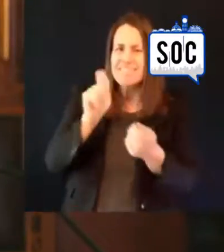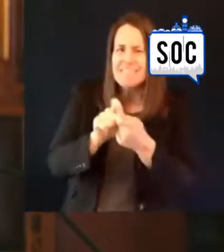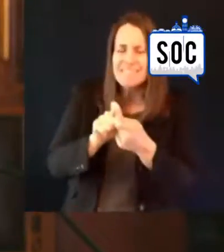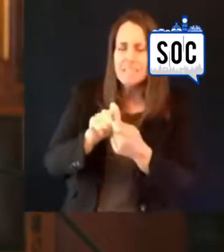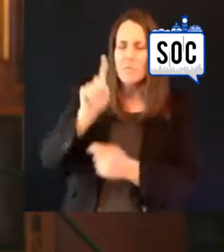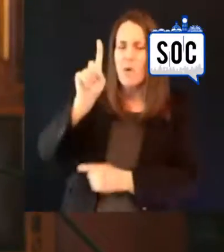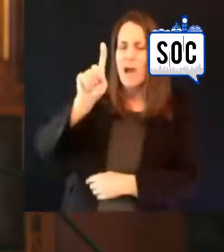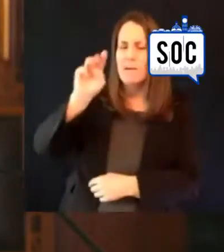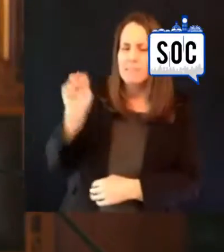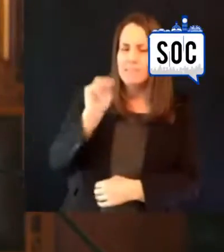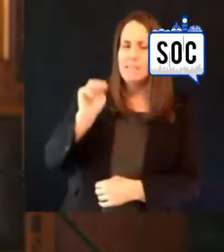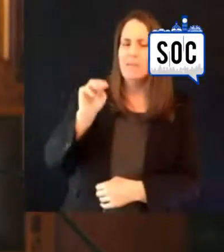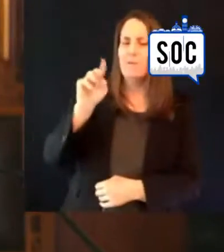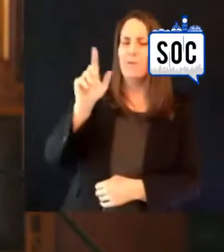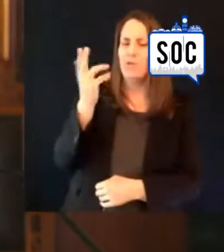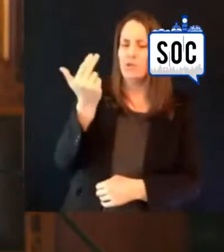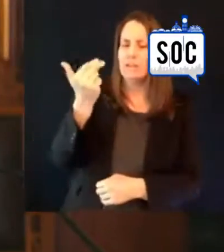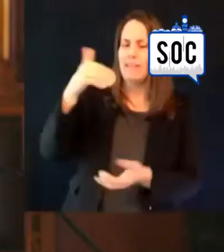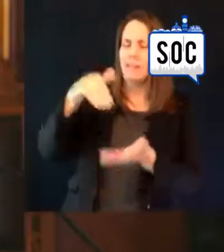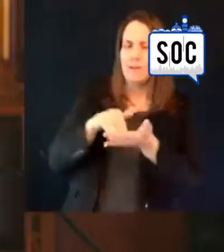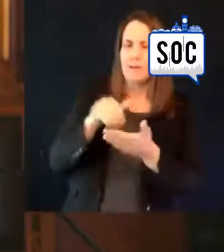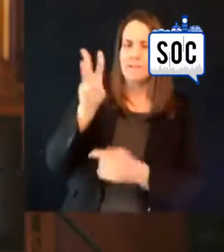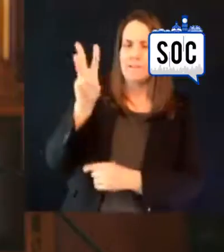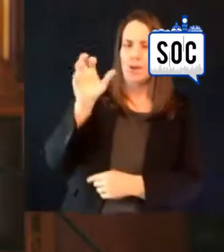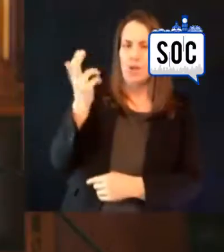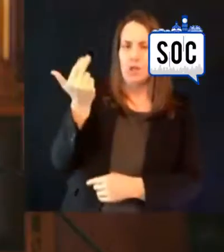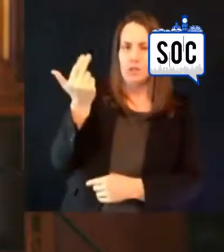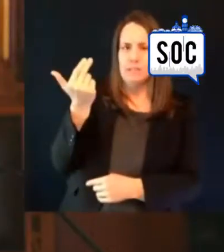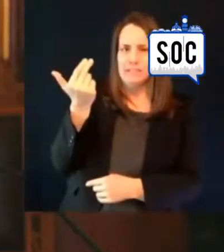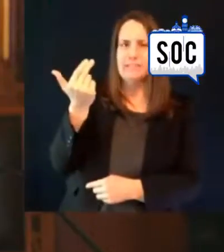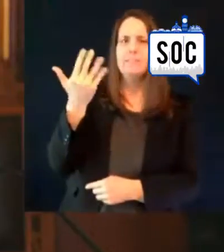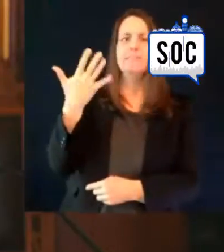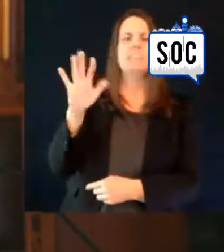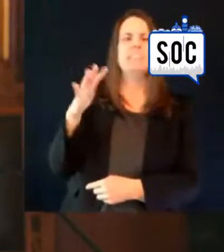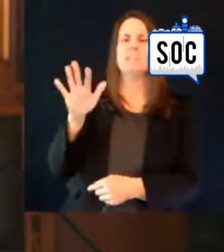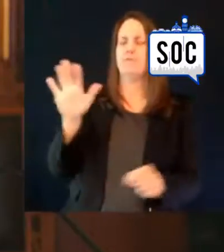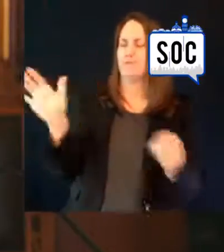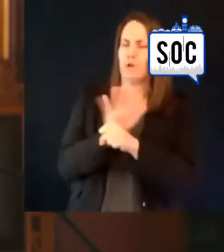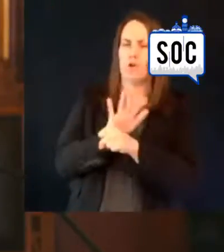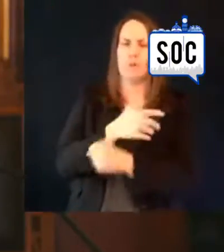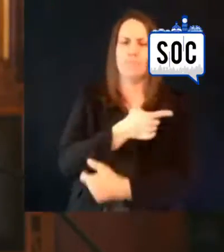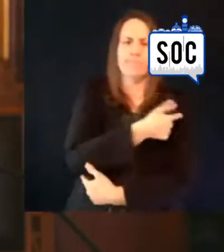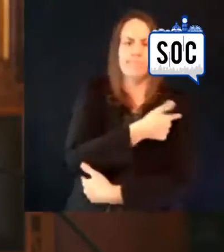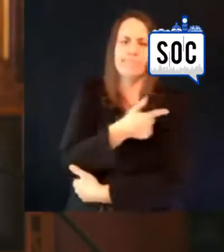1,013,613 residents have completed their series. We've administered